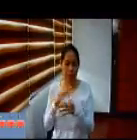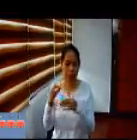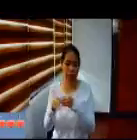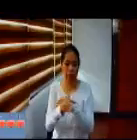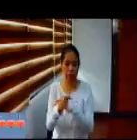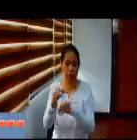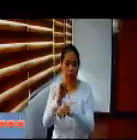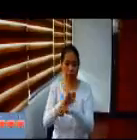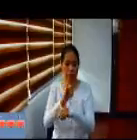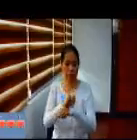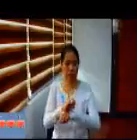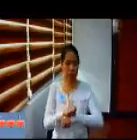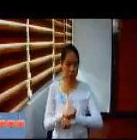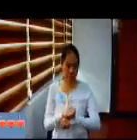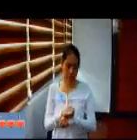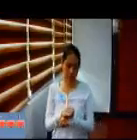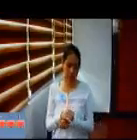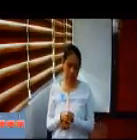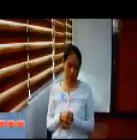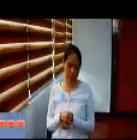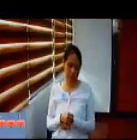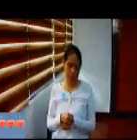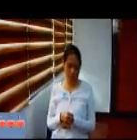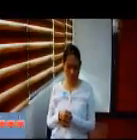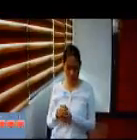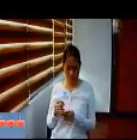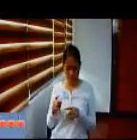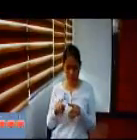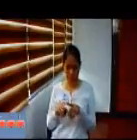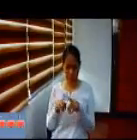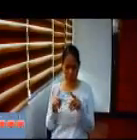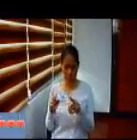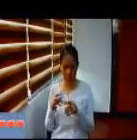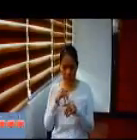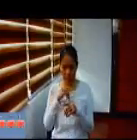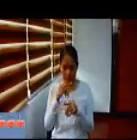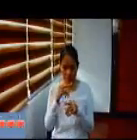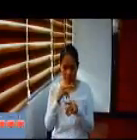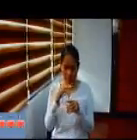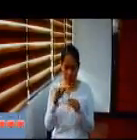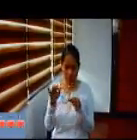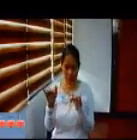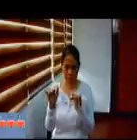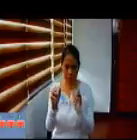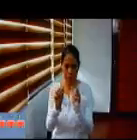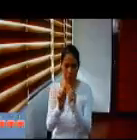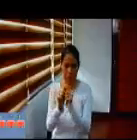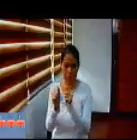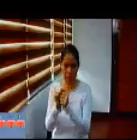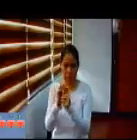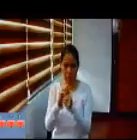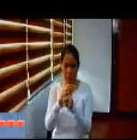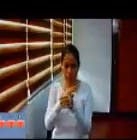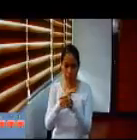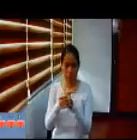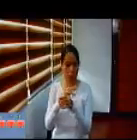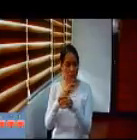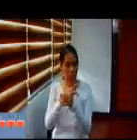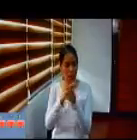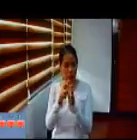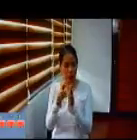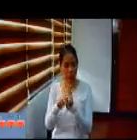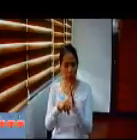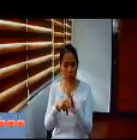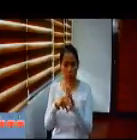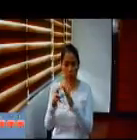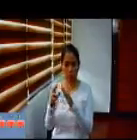that is not consistent with our role as a major fisheries nation. But all of these impacts